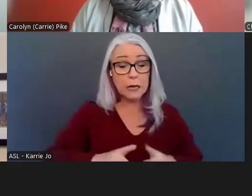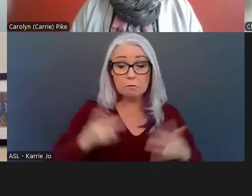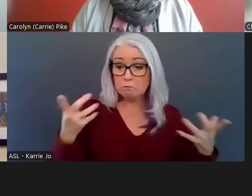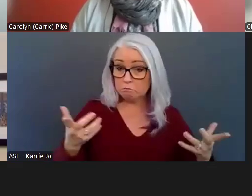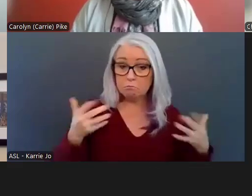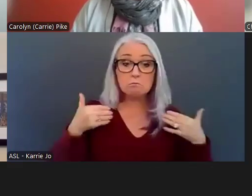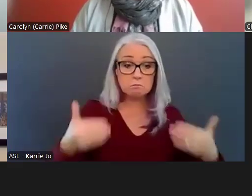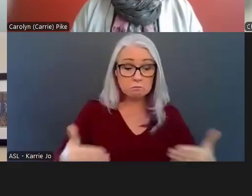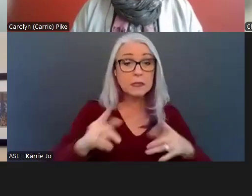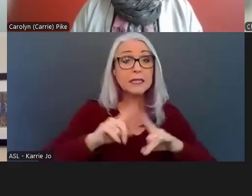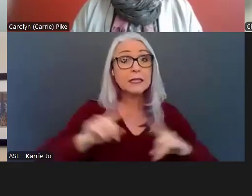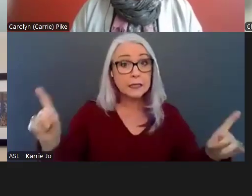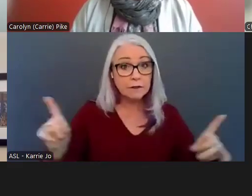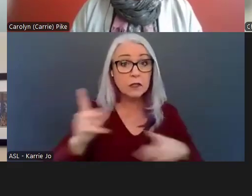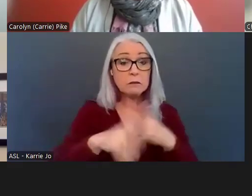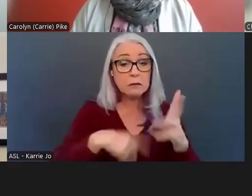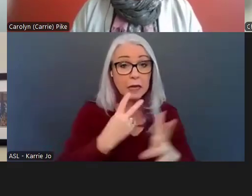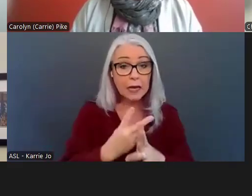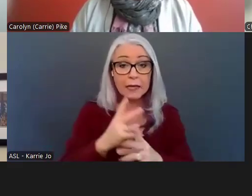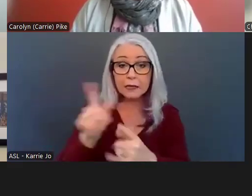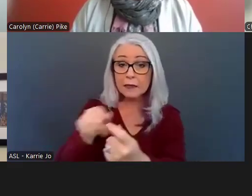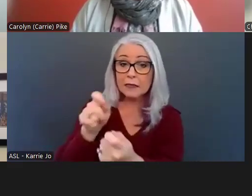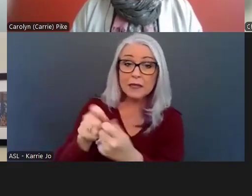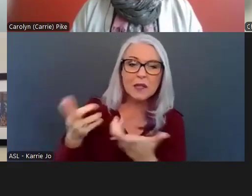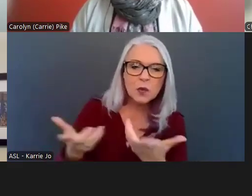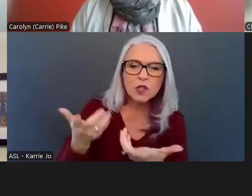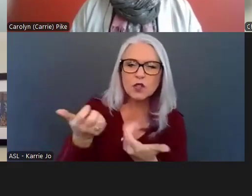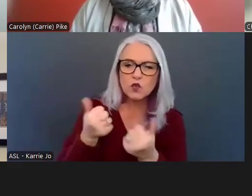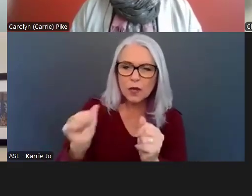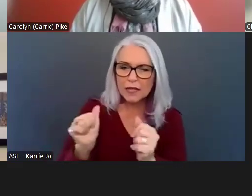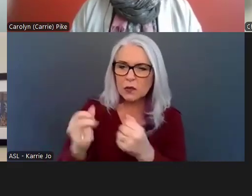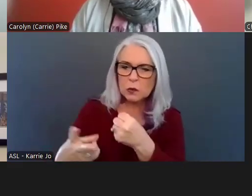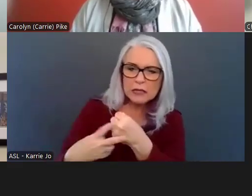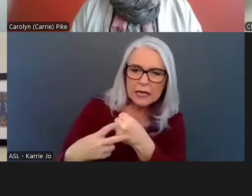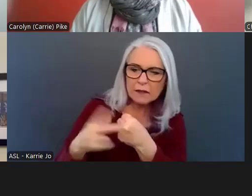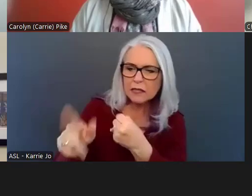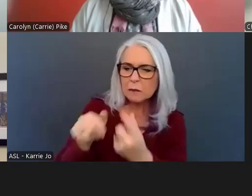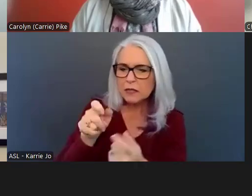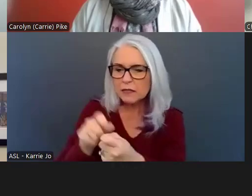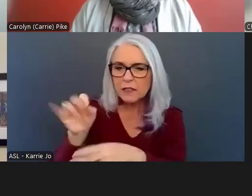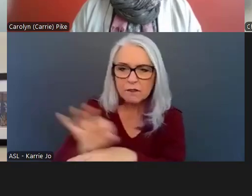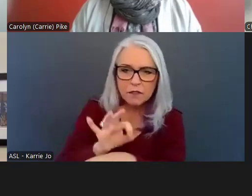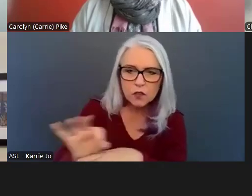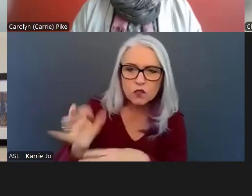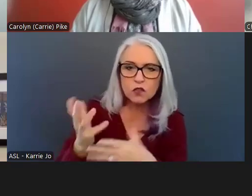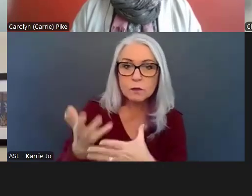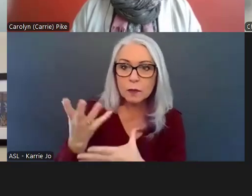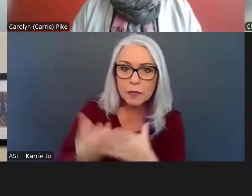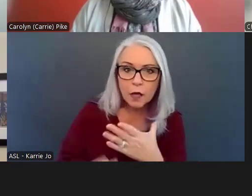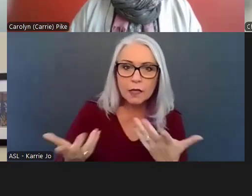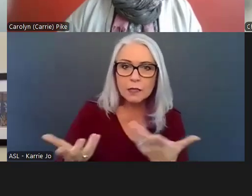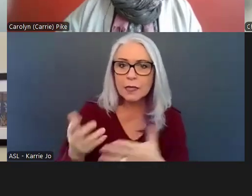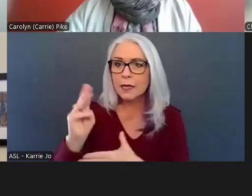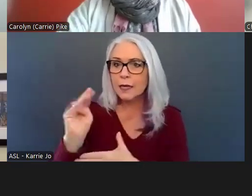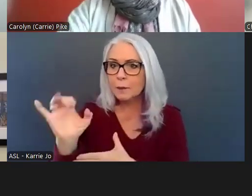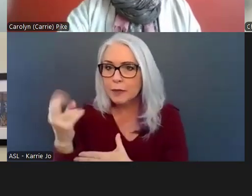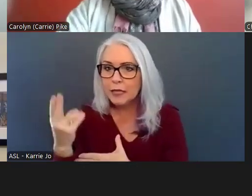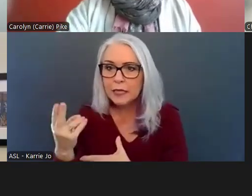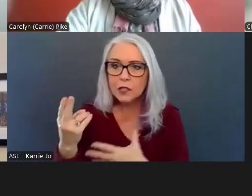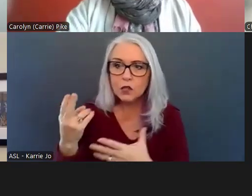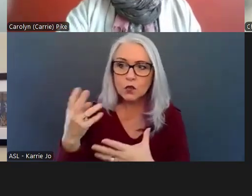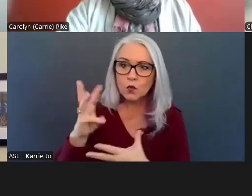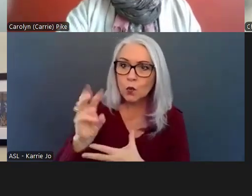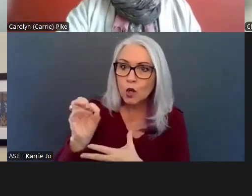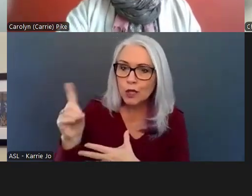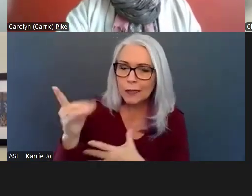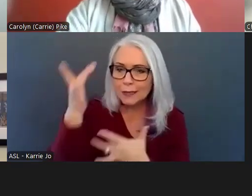really it's because we're trying to preserve a function that's going to be lost. And so, whether it's if we're going to lose beech to beech leaf disease, in areas where it's the